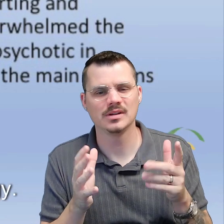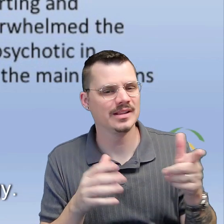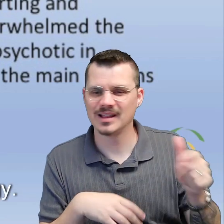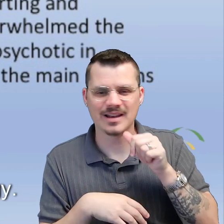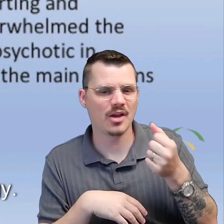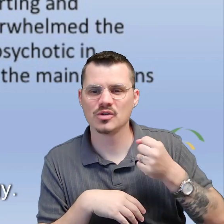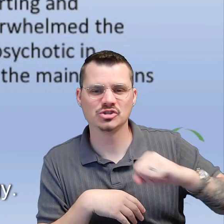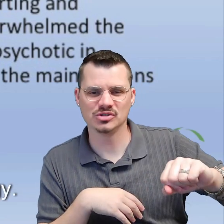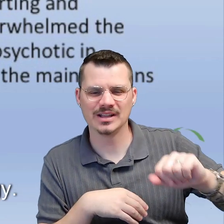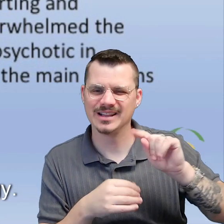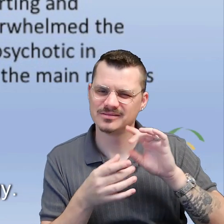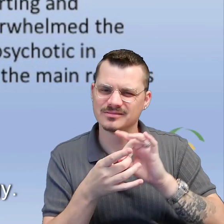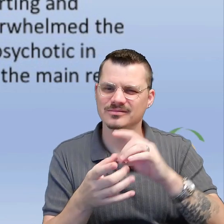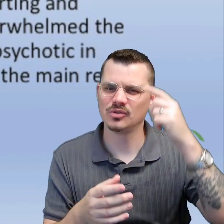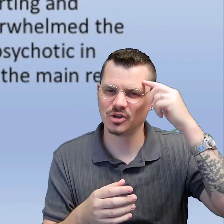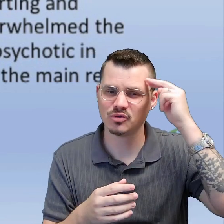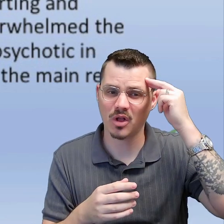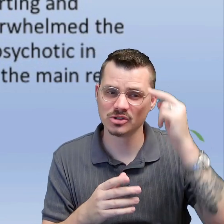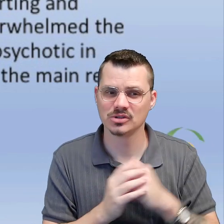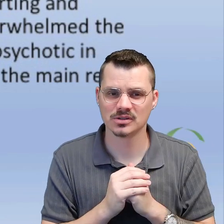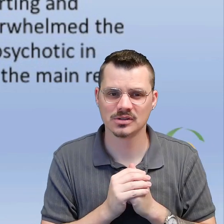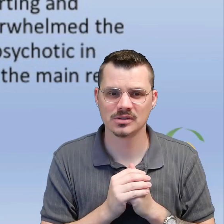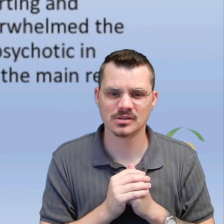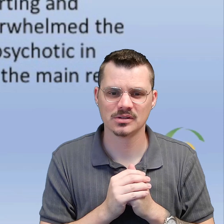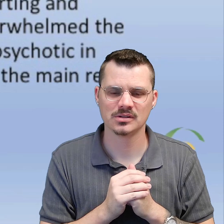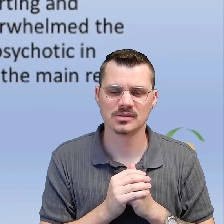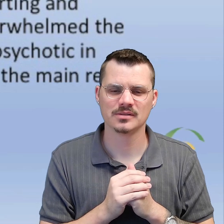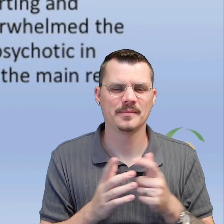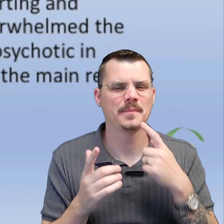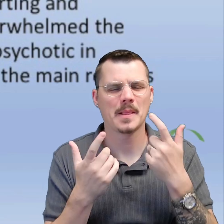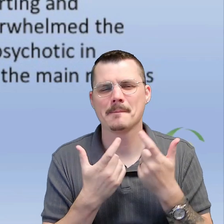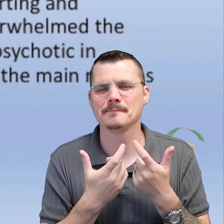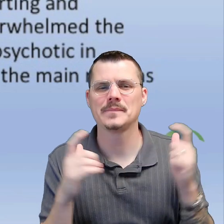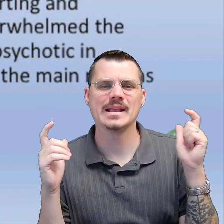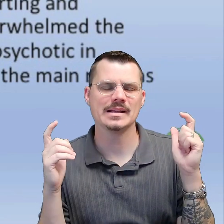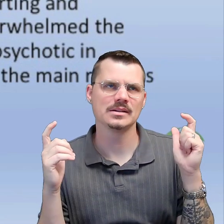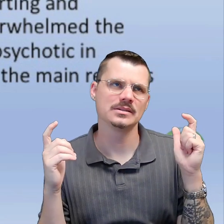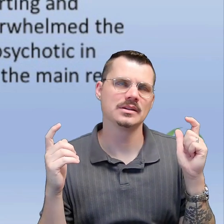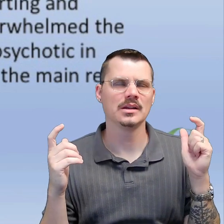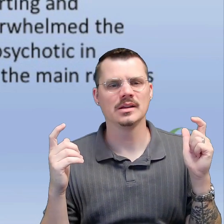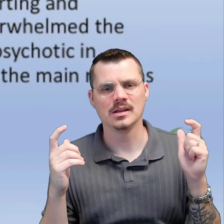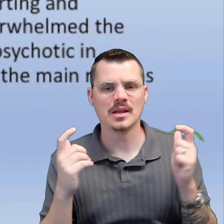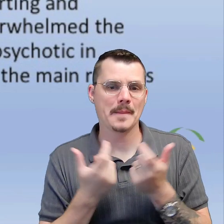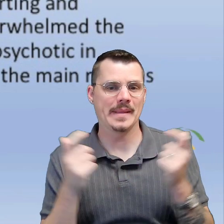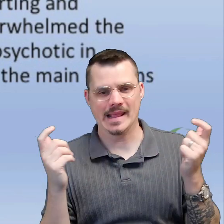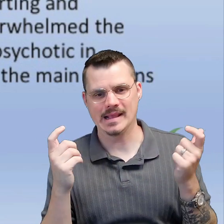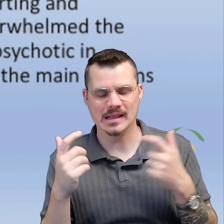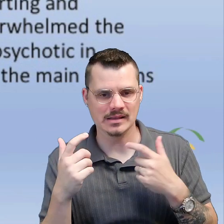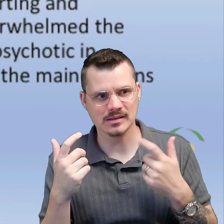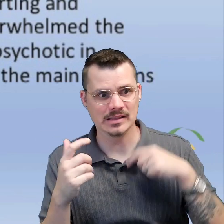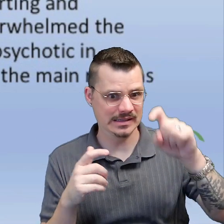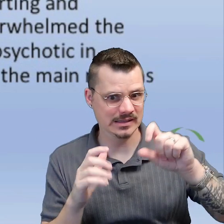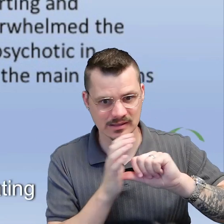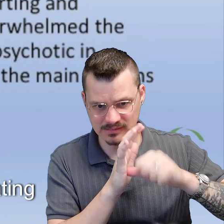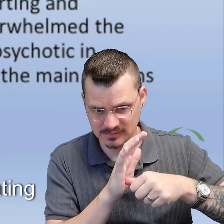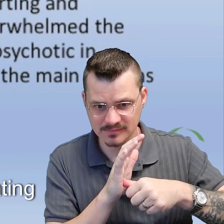being resistant, it's neurology. The big thing that I cannot emphasize